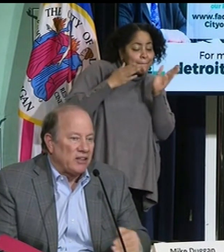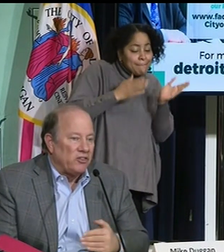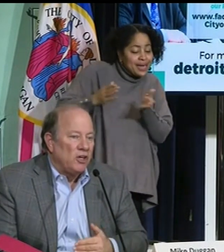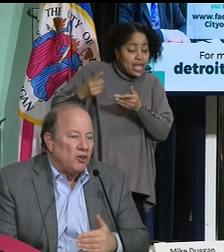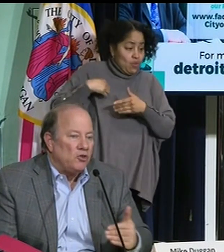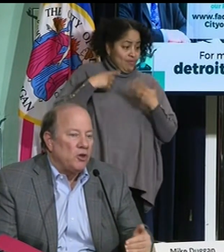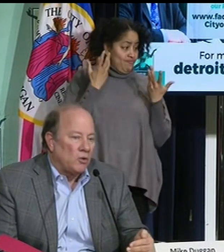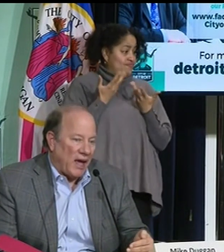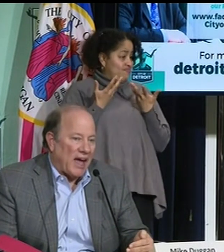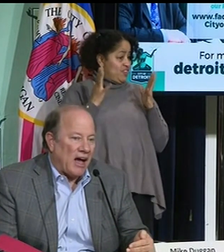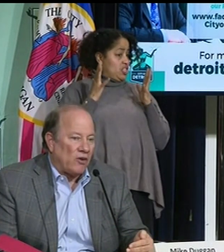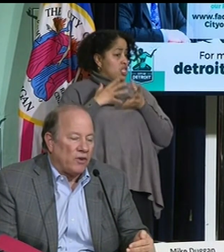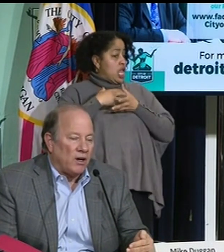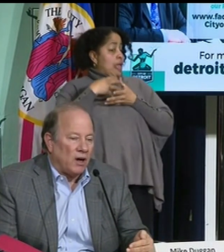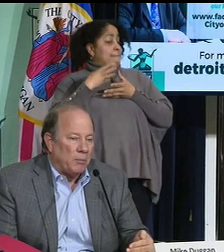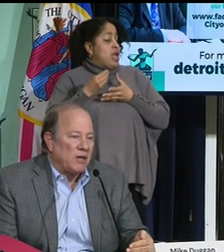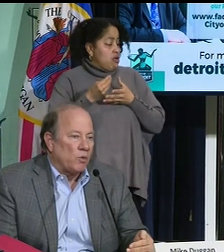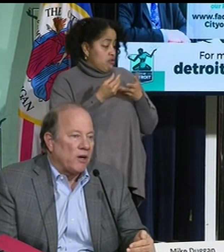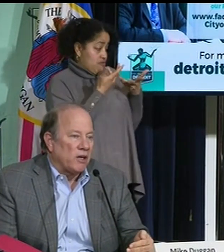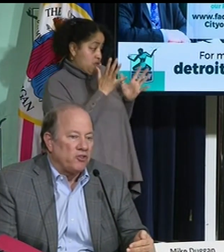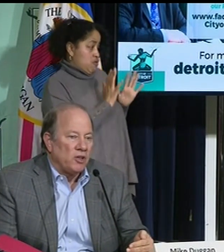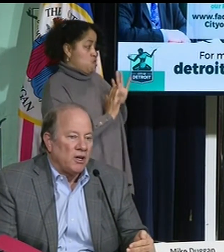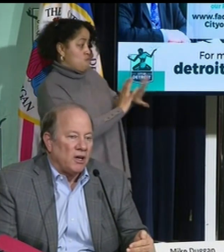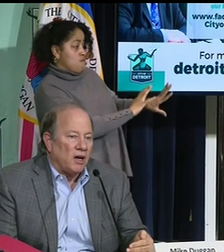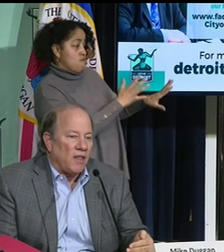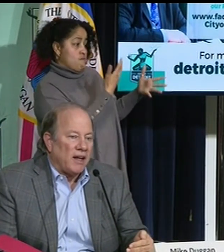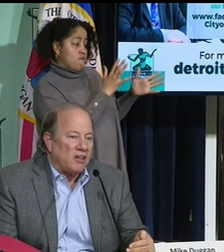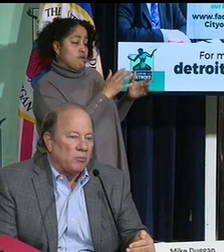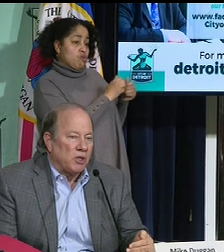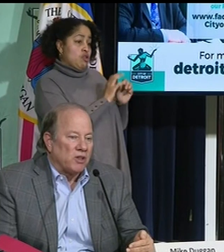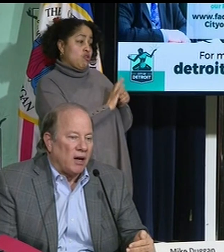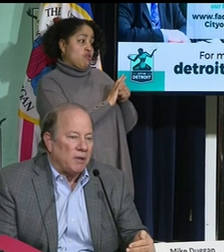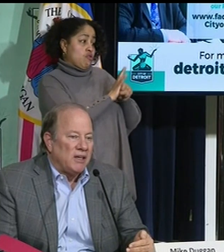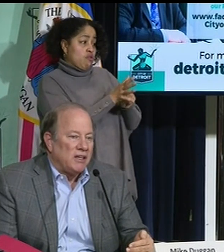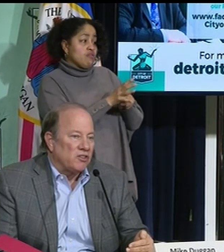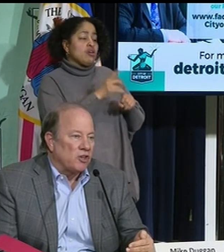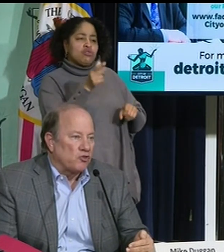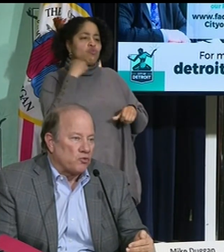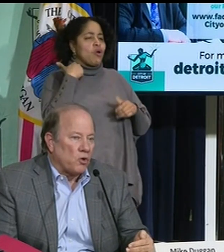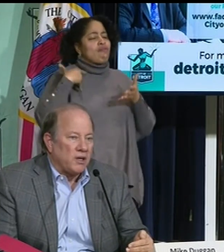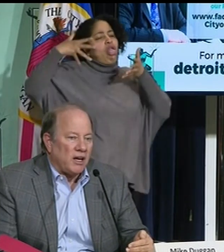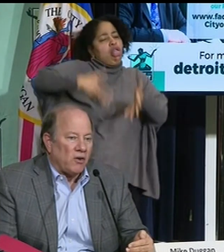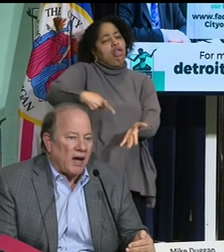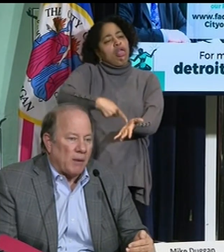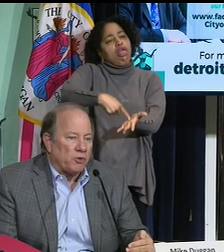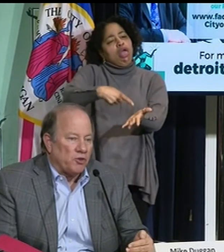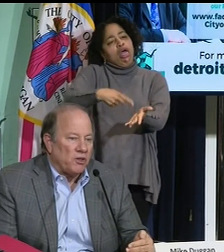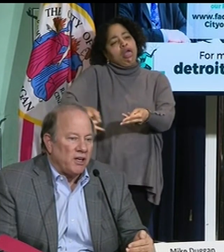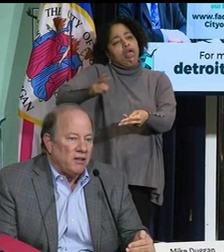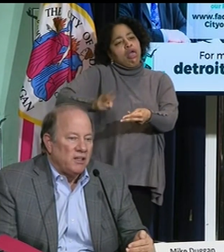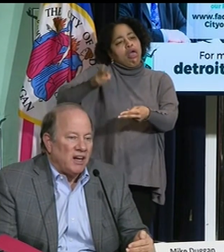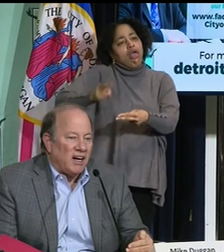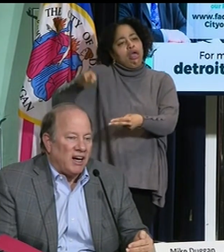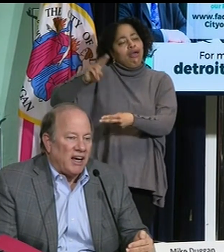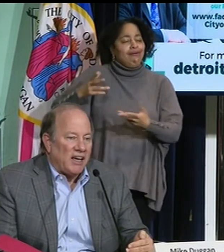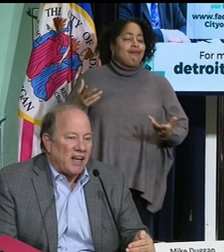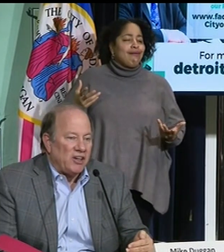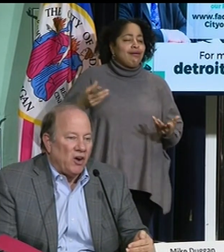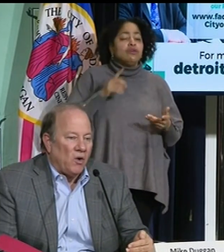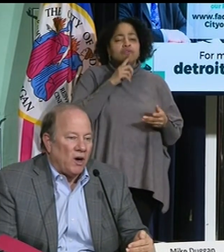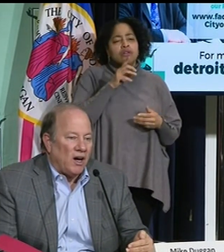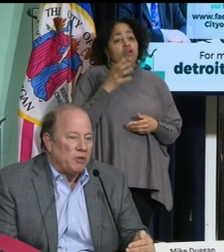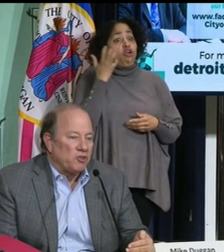out of this, you don't have a big arrearage that has built up. It's an extraordinary opportunity.